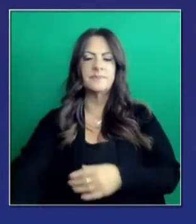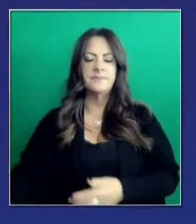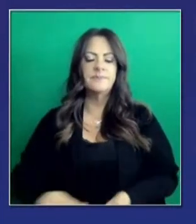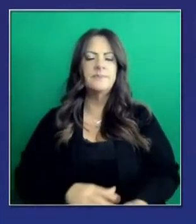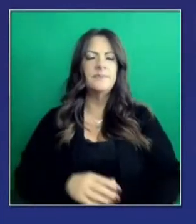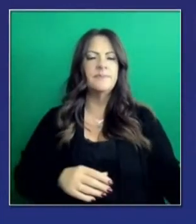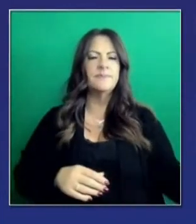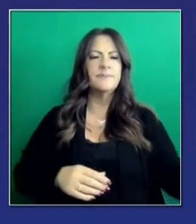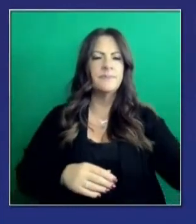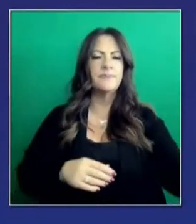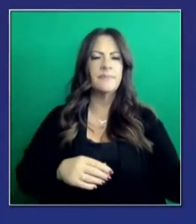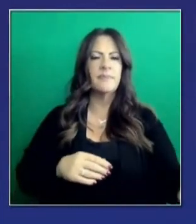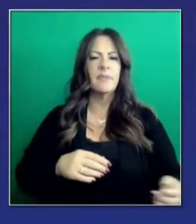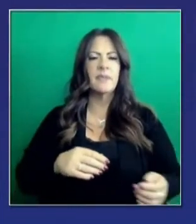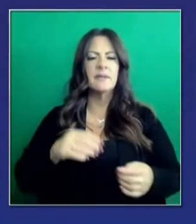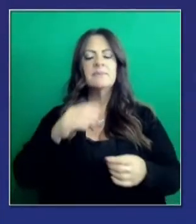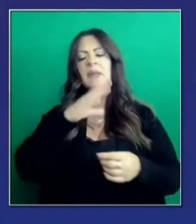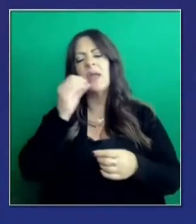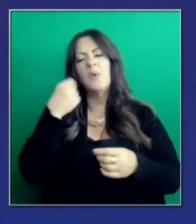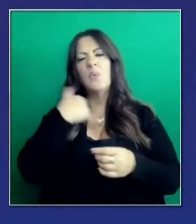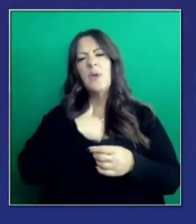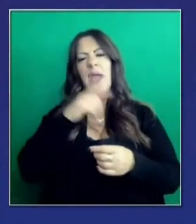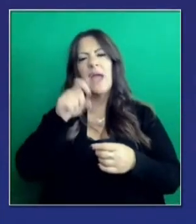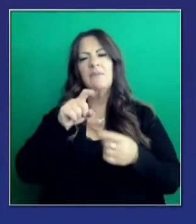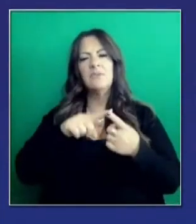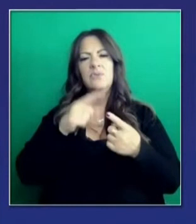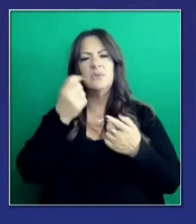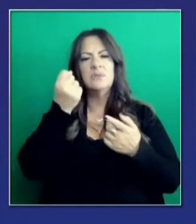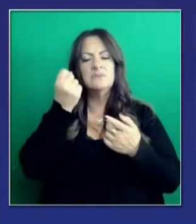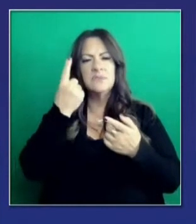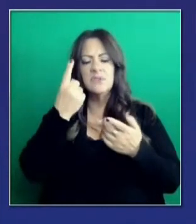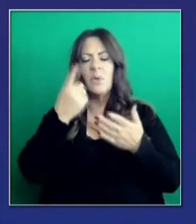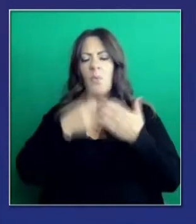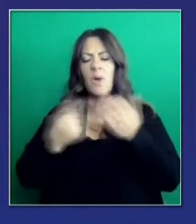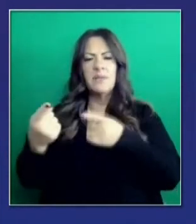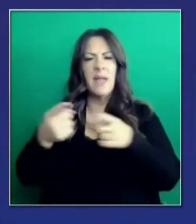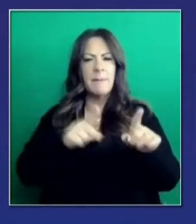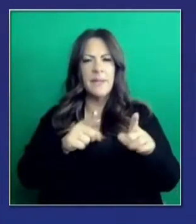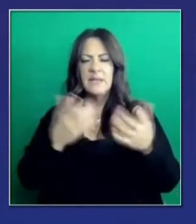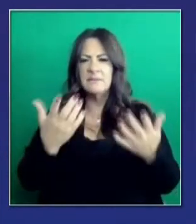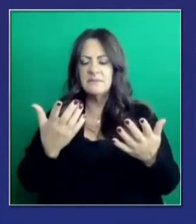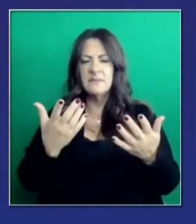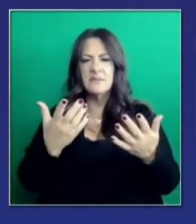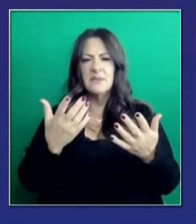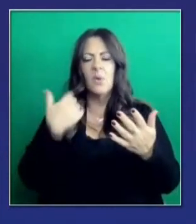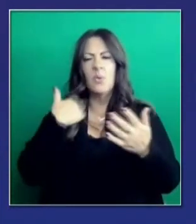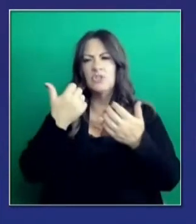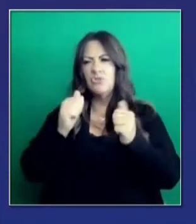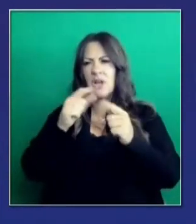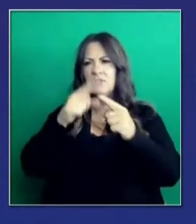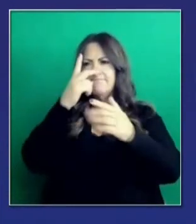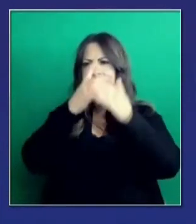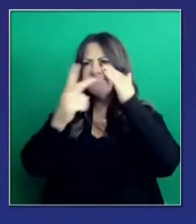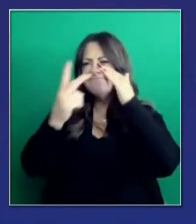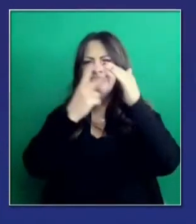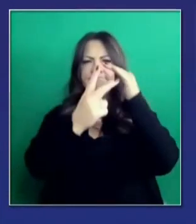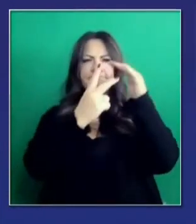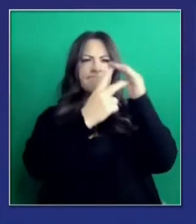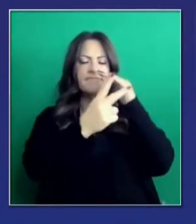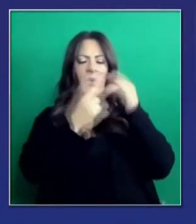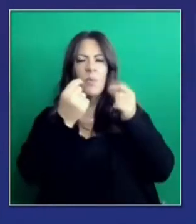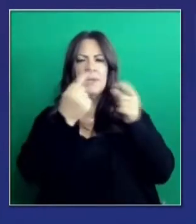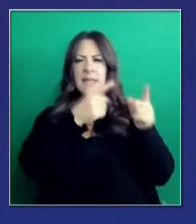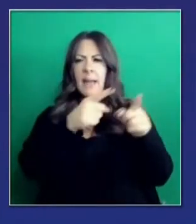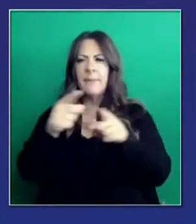we have to try to understand. So I know we always want to try to sort of forecast where we're going. As we understand that,